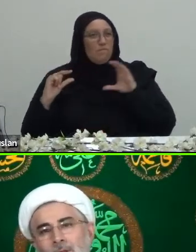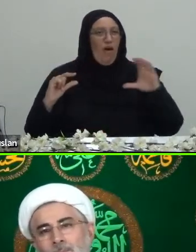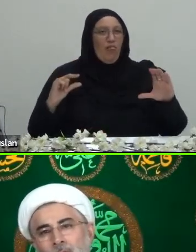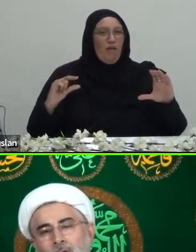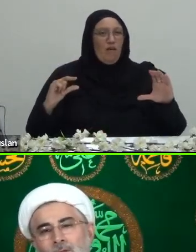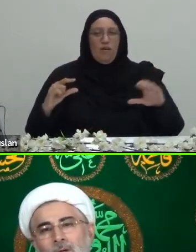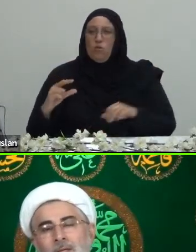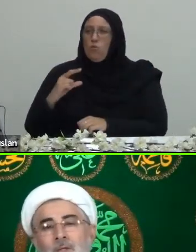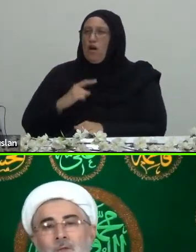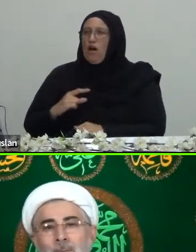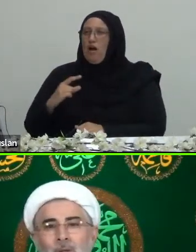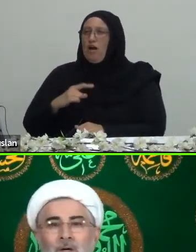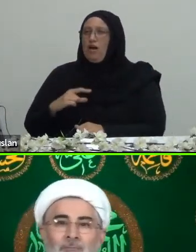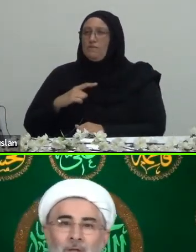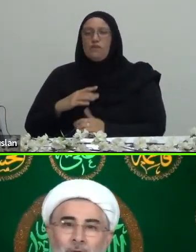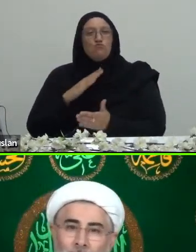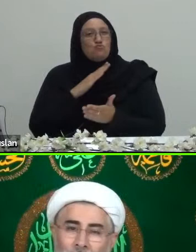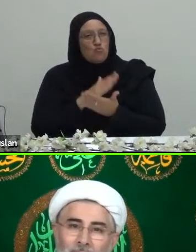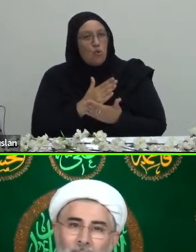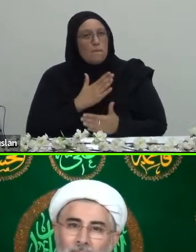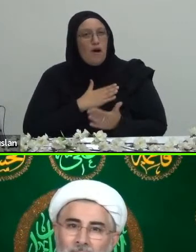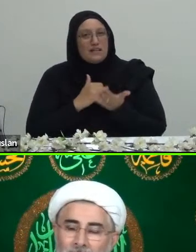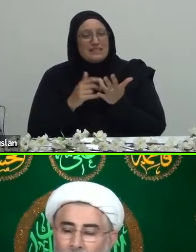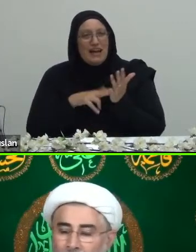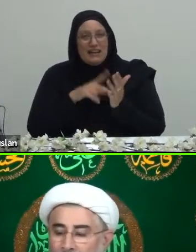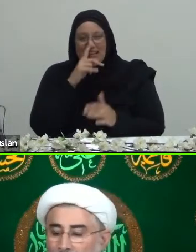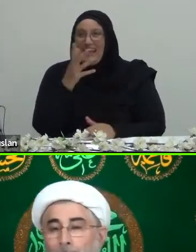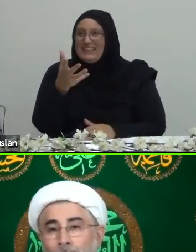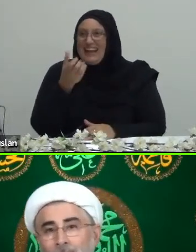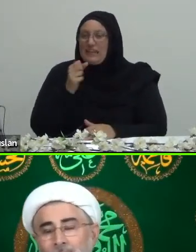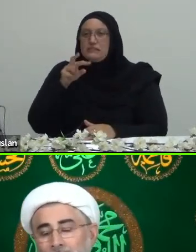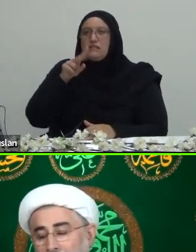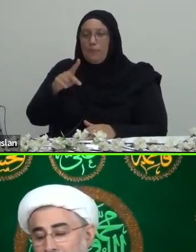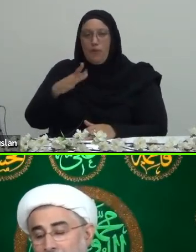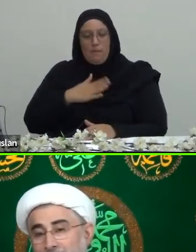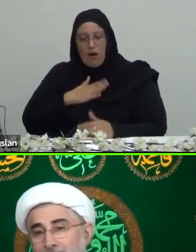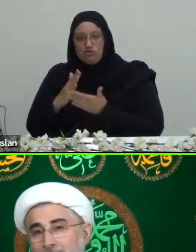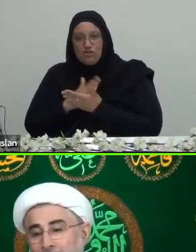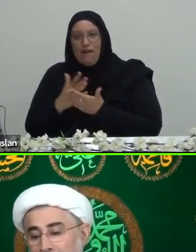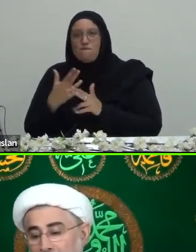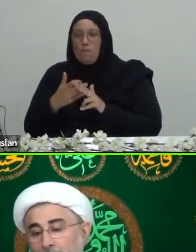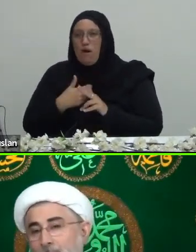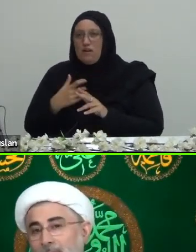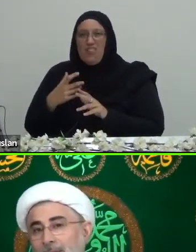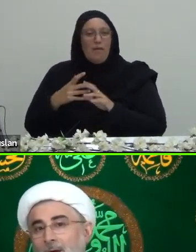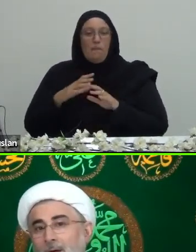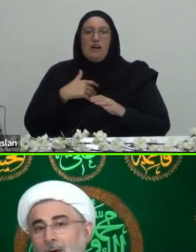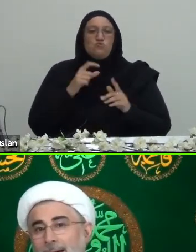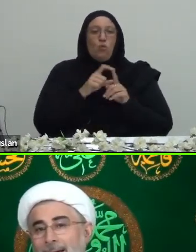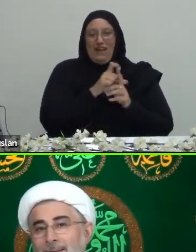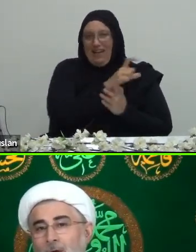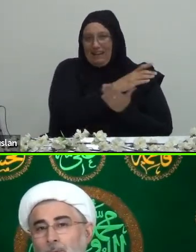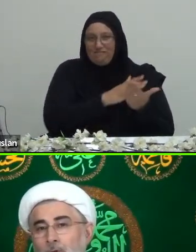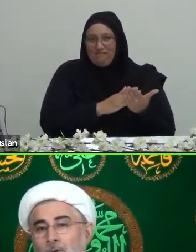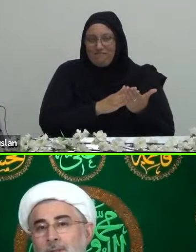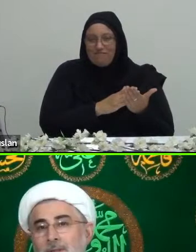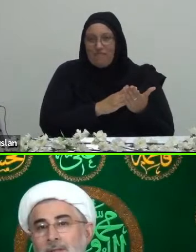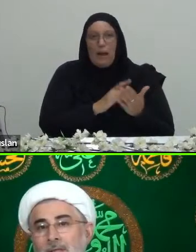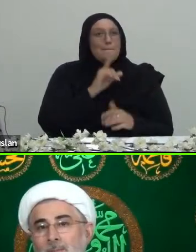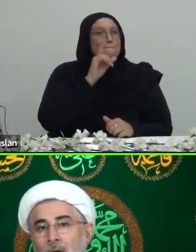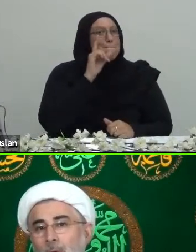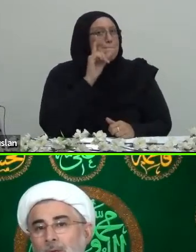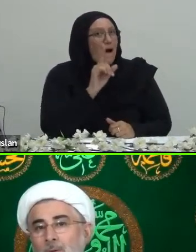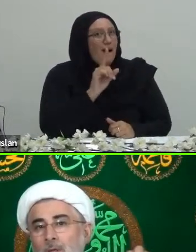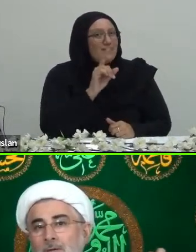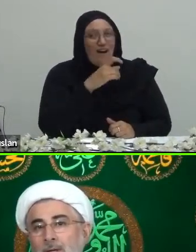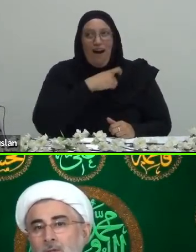that my son gets double of my daughter, for example, but remember that I had the opportunity